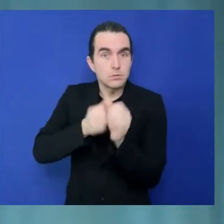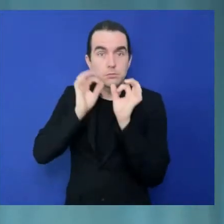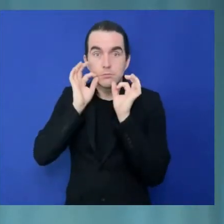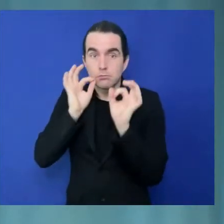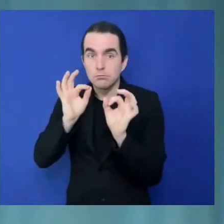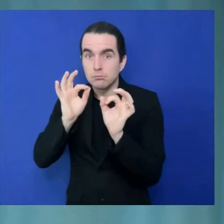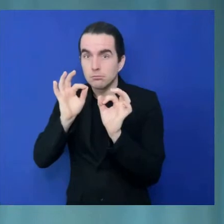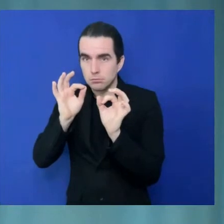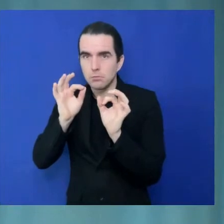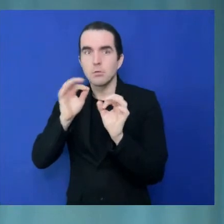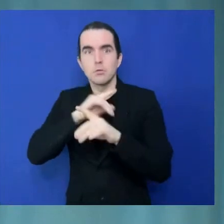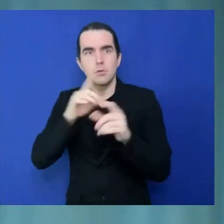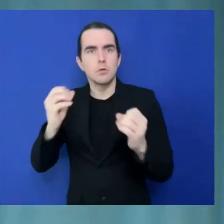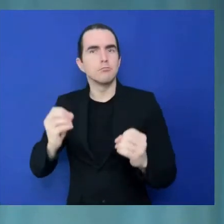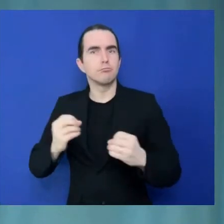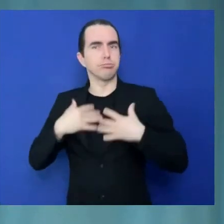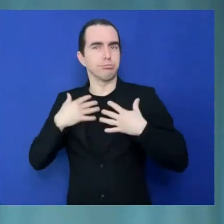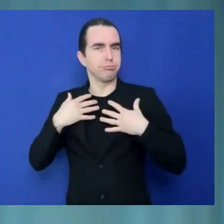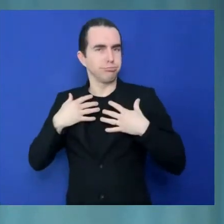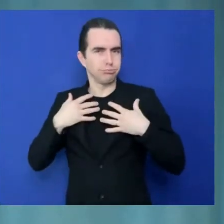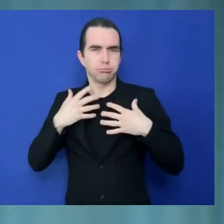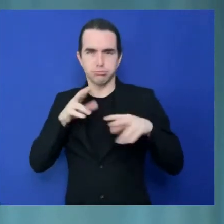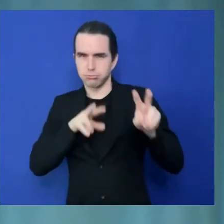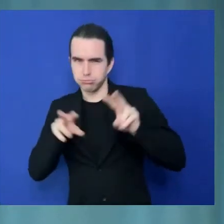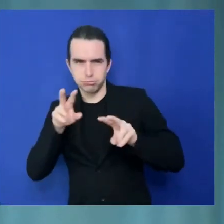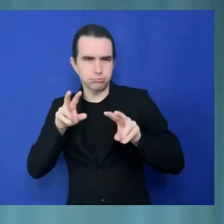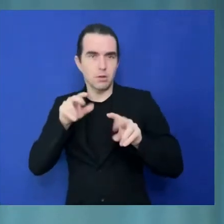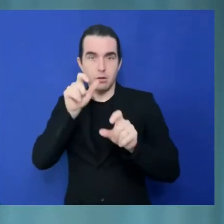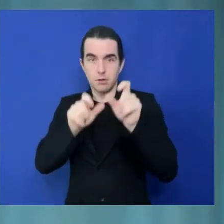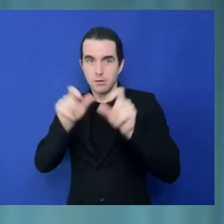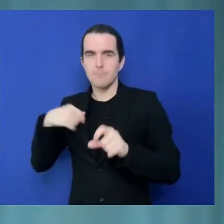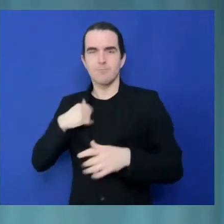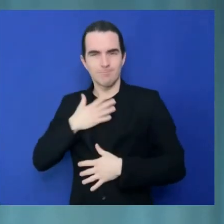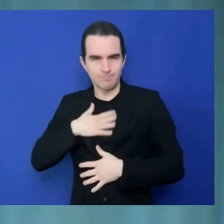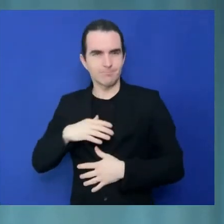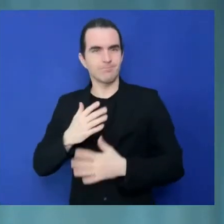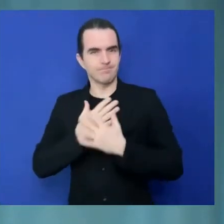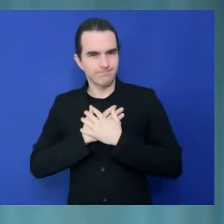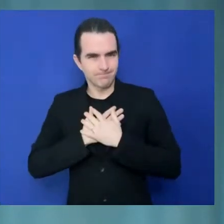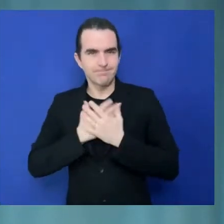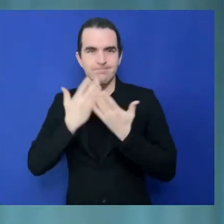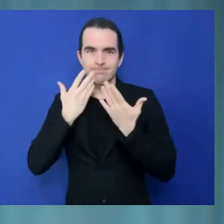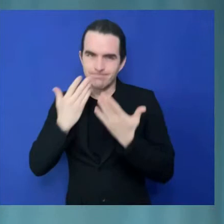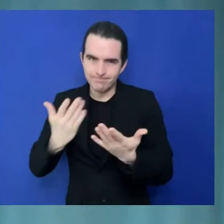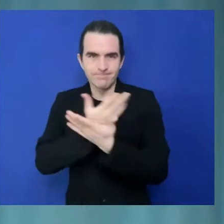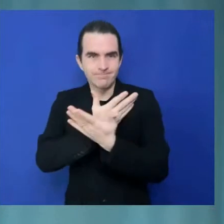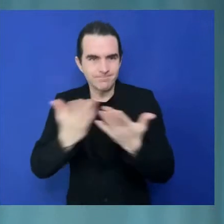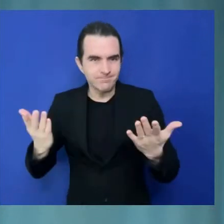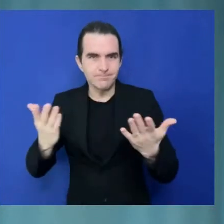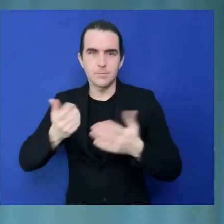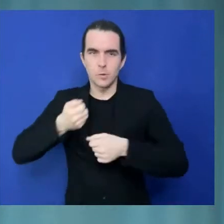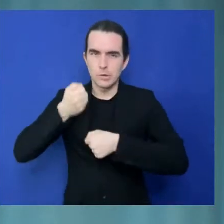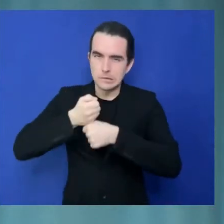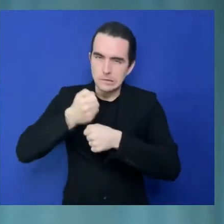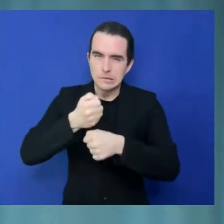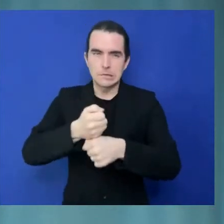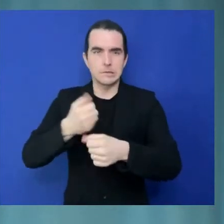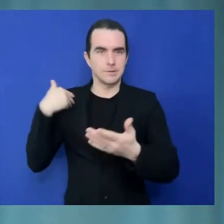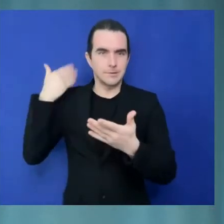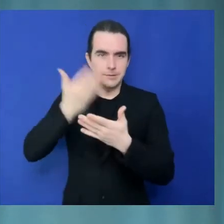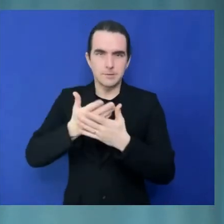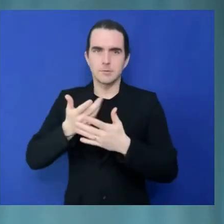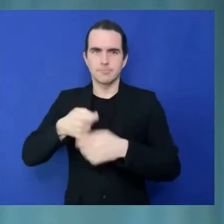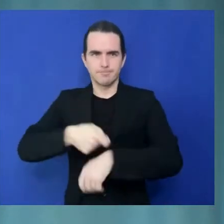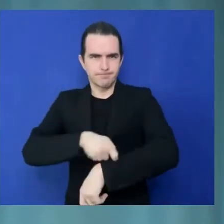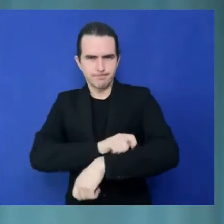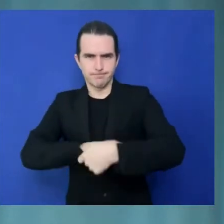Essl for his unwavering commitment and for being a great partner to the United Nations in Vienna. A special thanks also goes